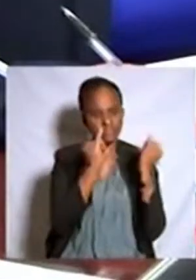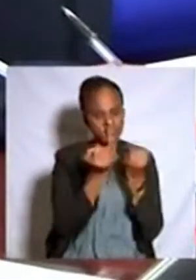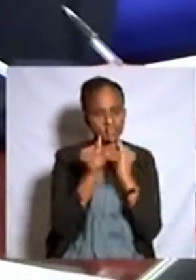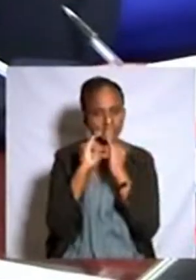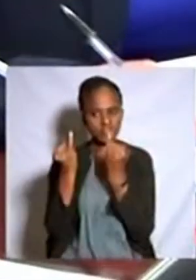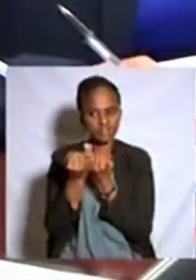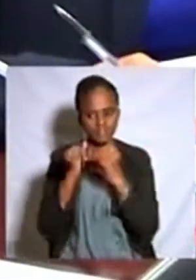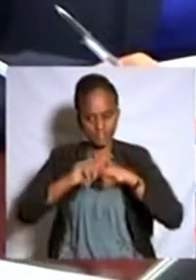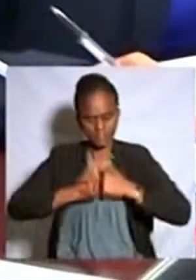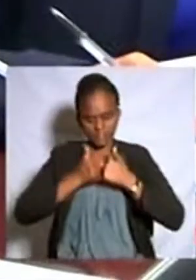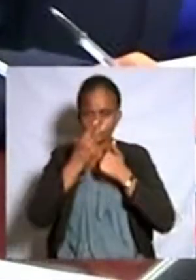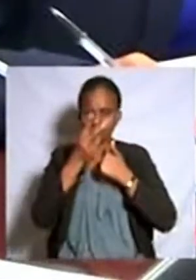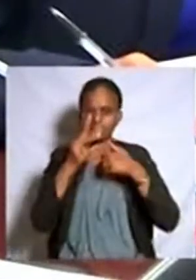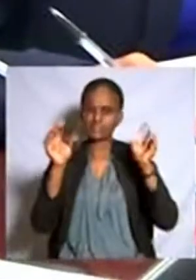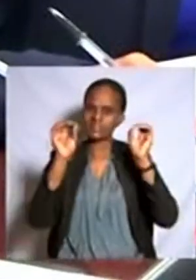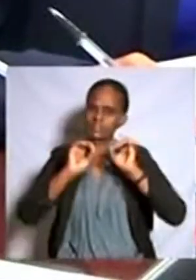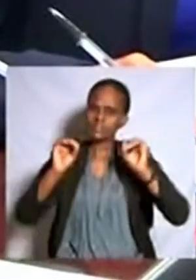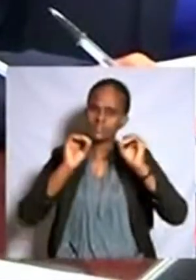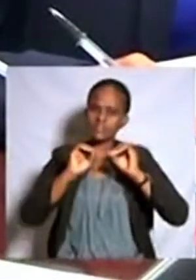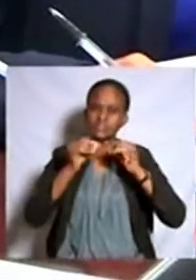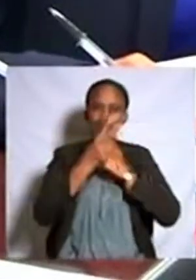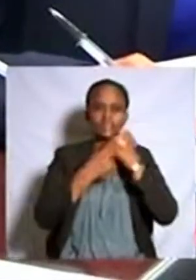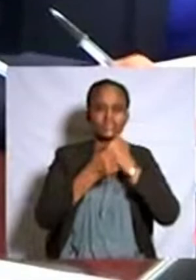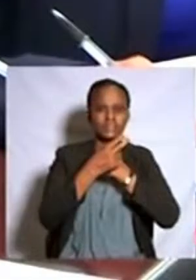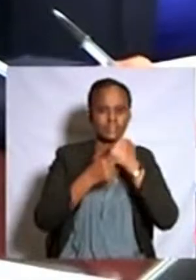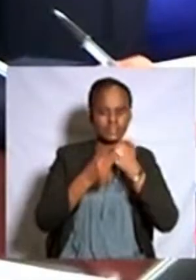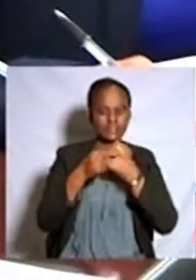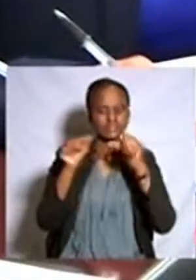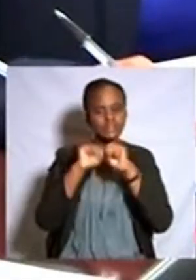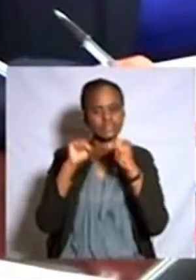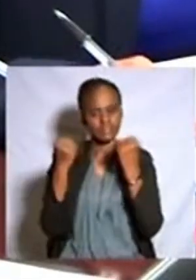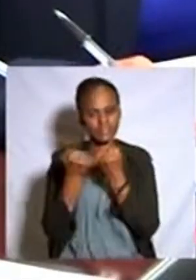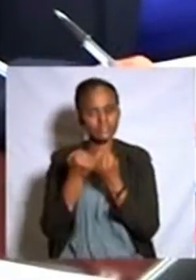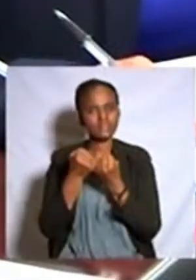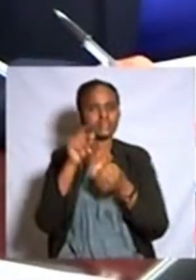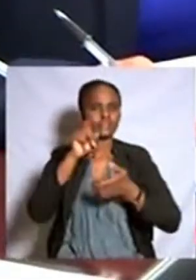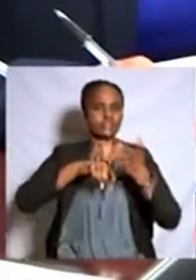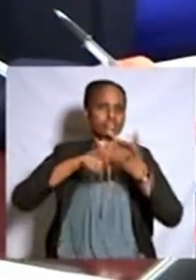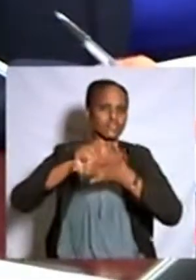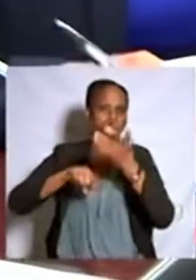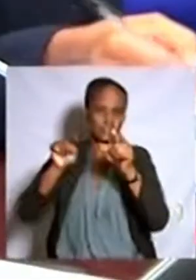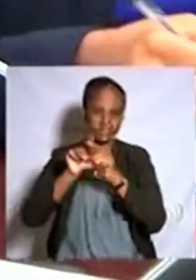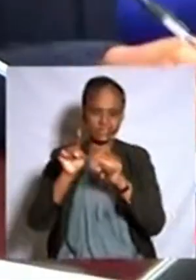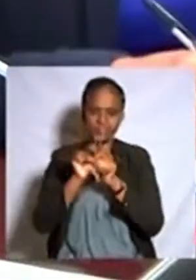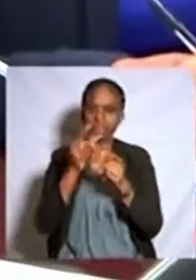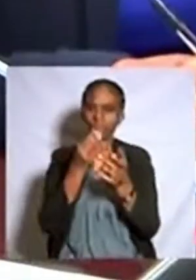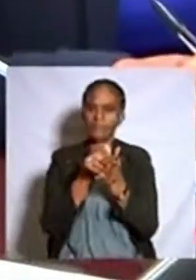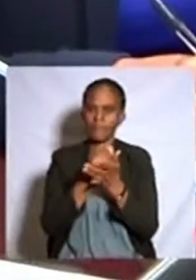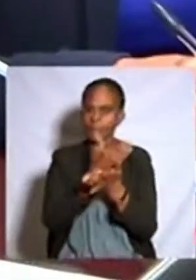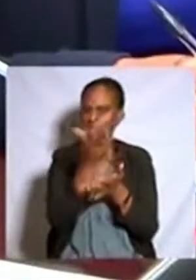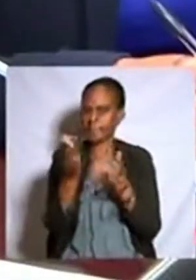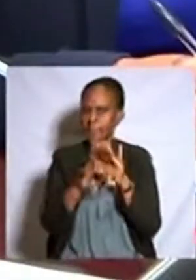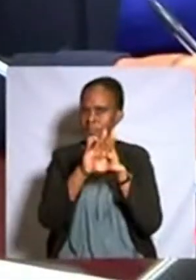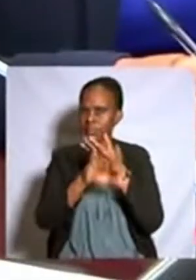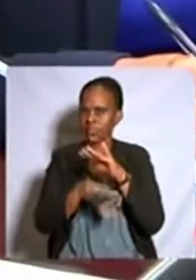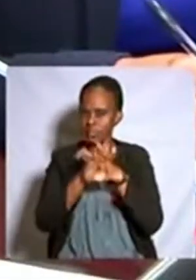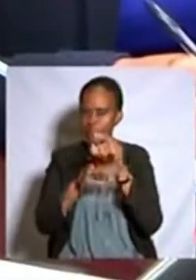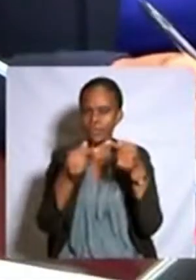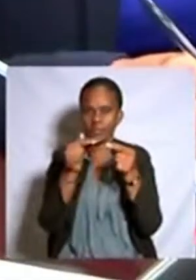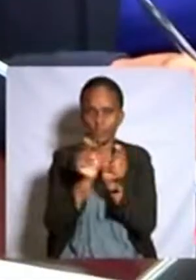non-bank financial institution grouping, the society's cost to income ratio was below the group